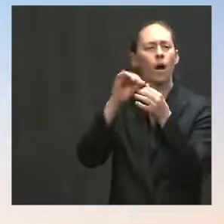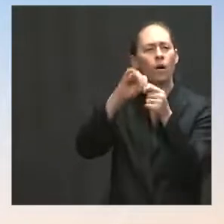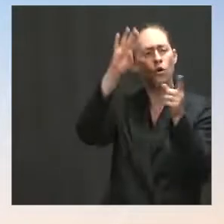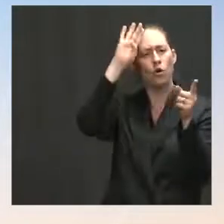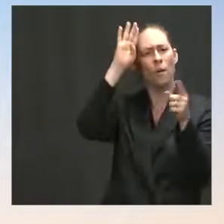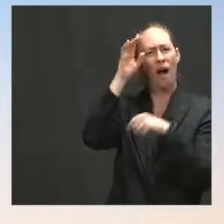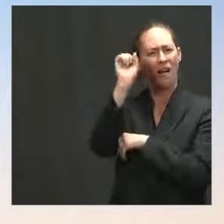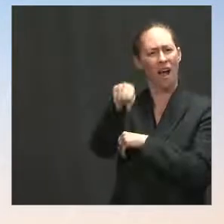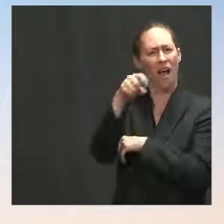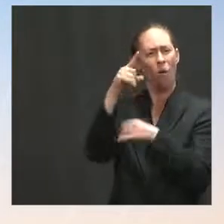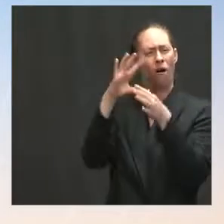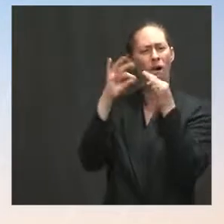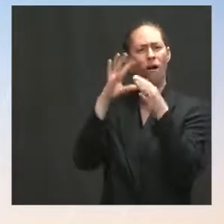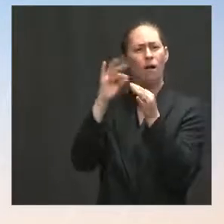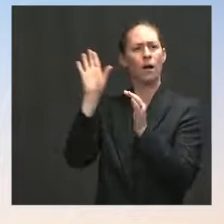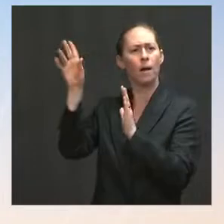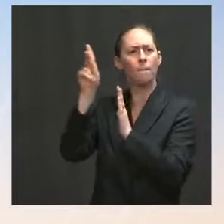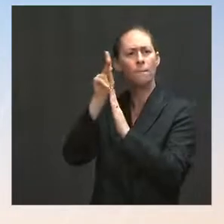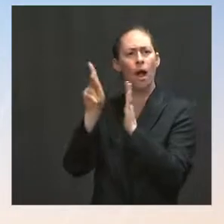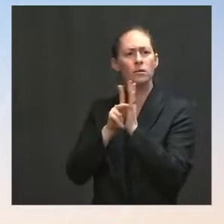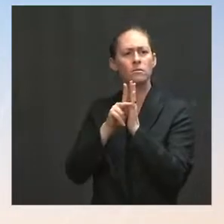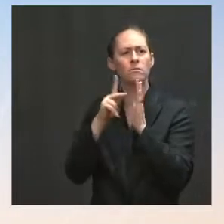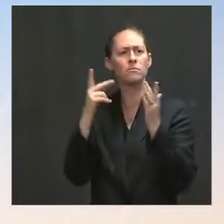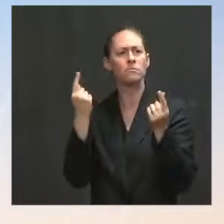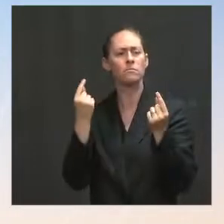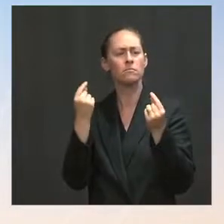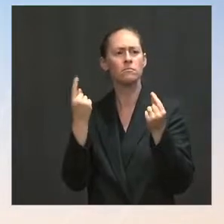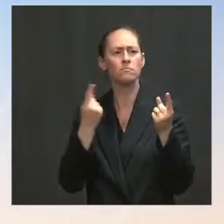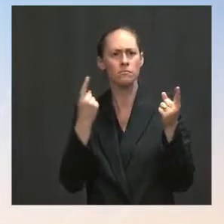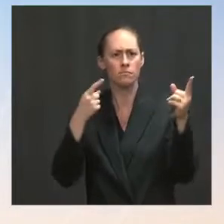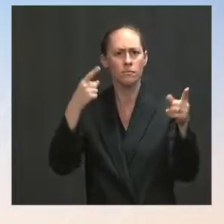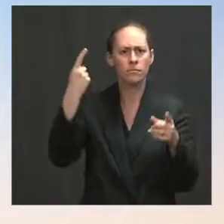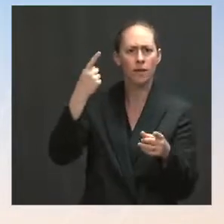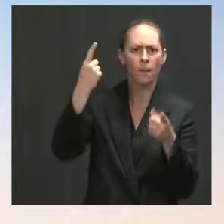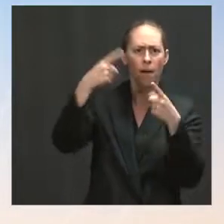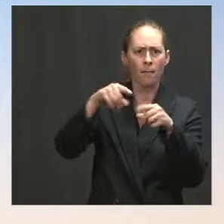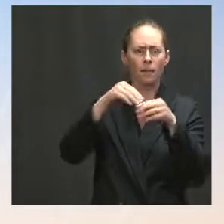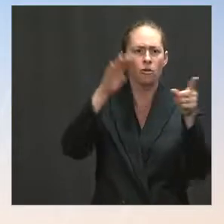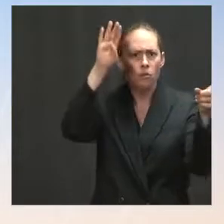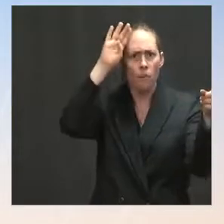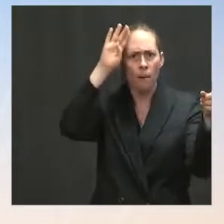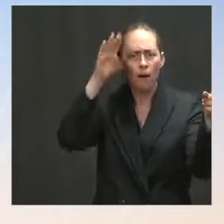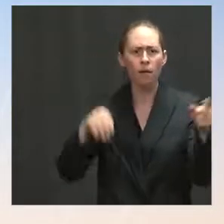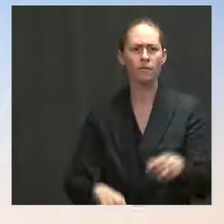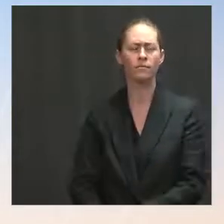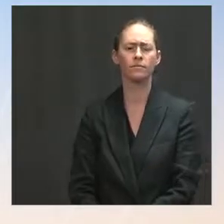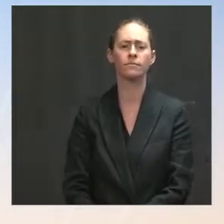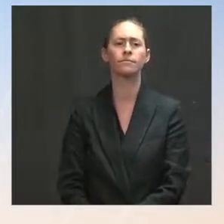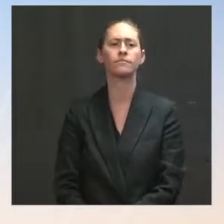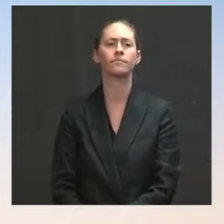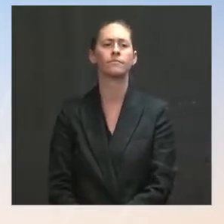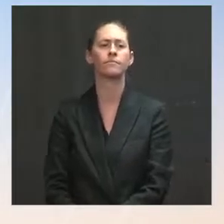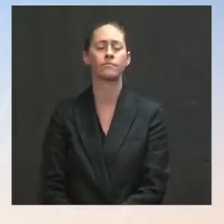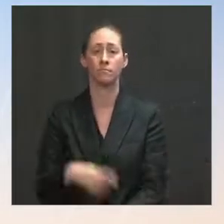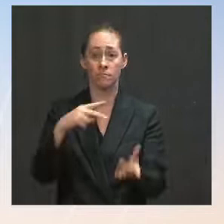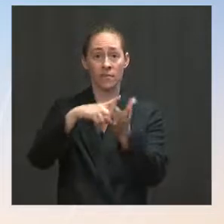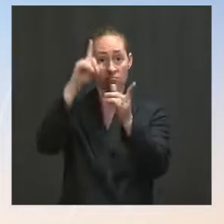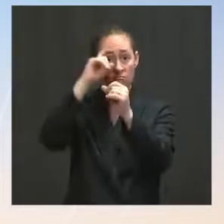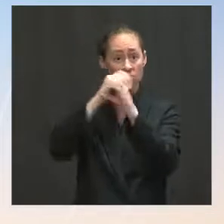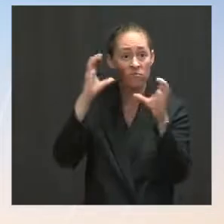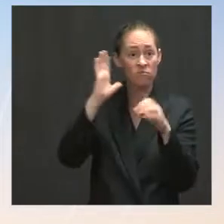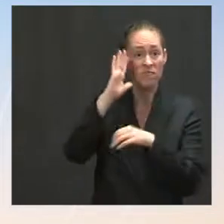on Cuba is right now? Do you anticipate making any changes, as Jonathan asked, and where do you see it going from